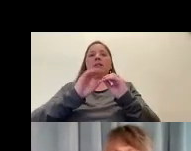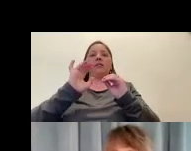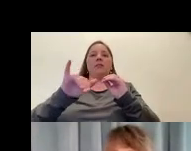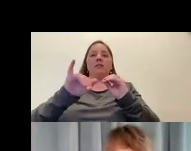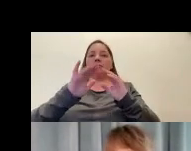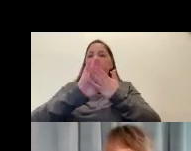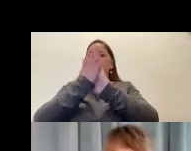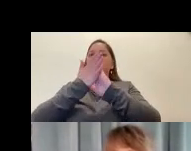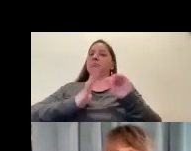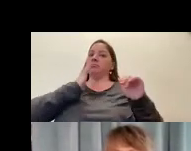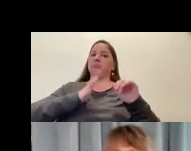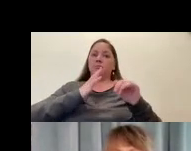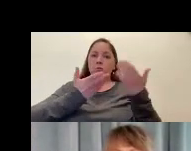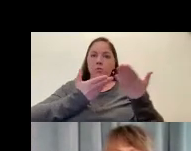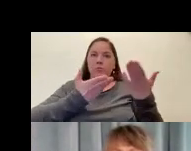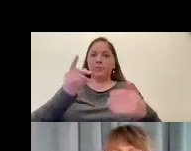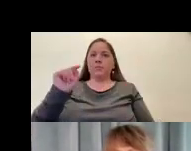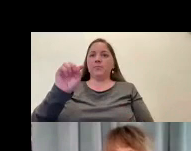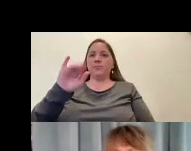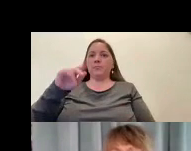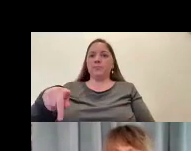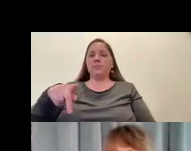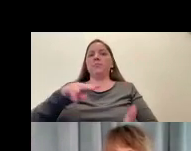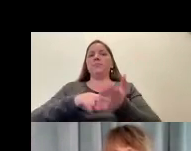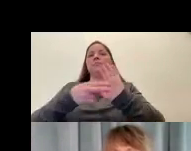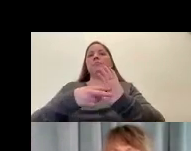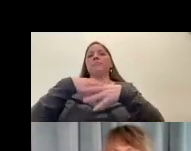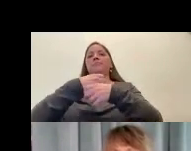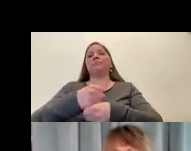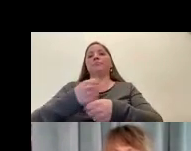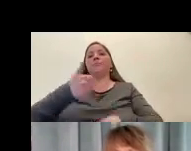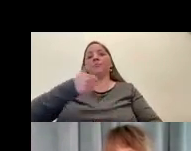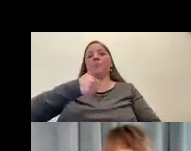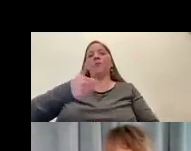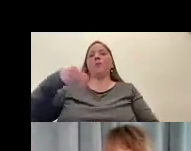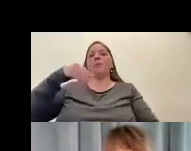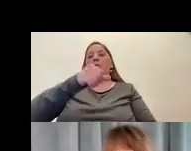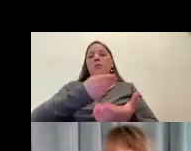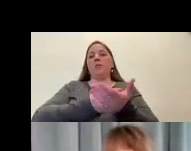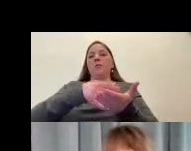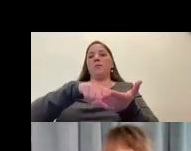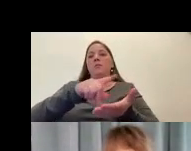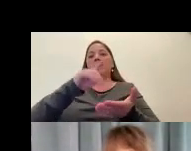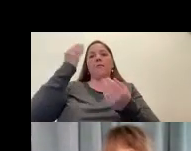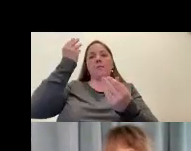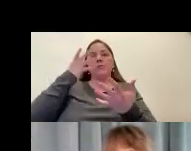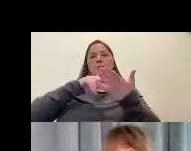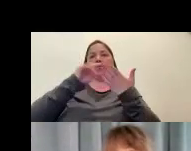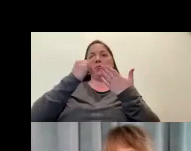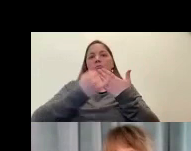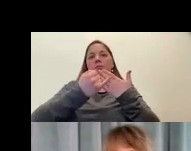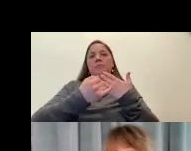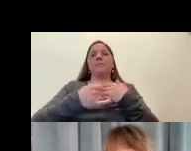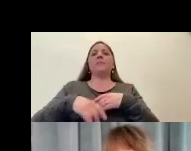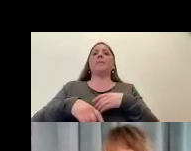service. So TRIP stands for Transportation Reimbursement and Information Project. So TRIP is a